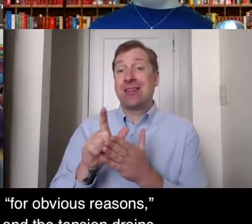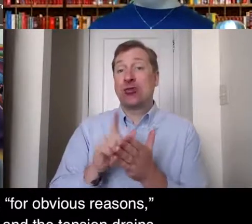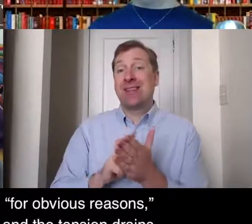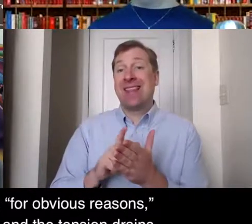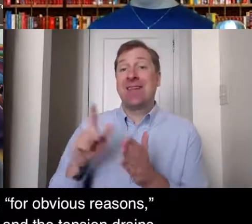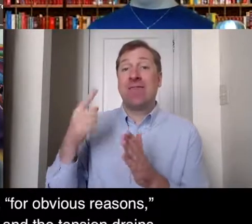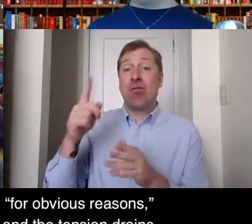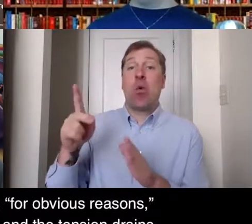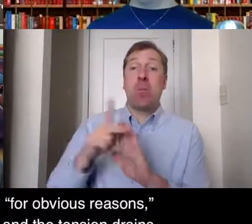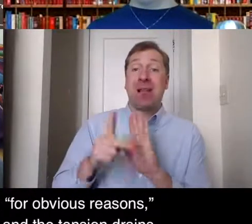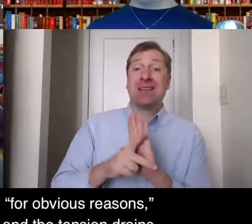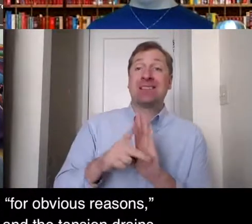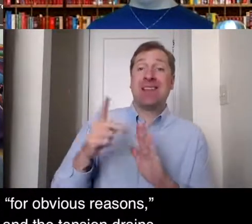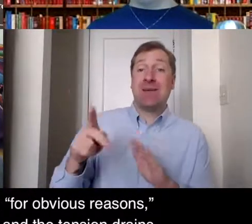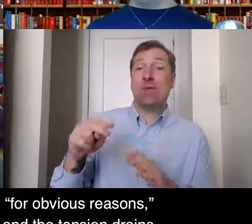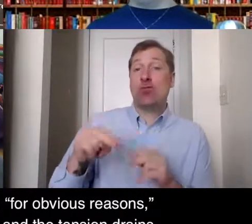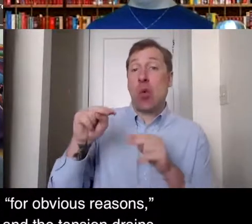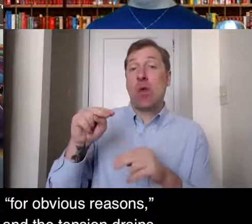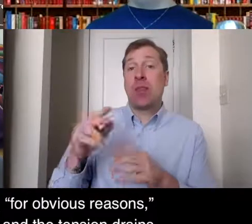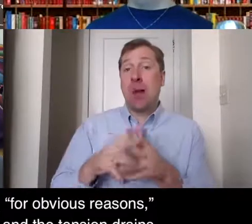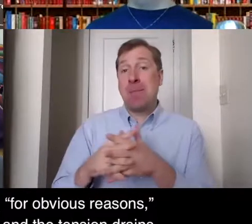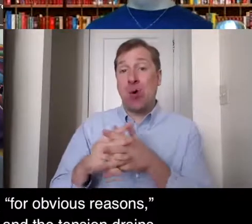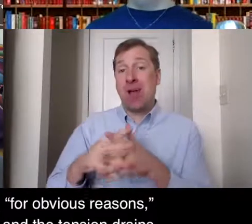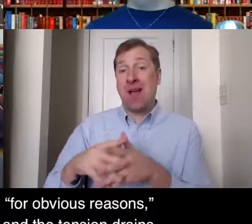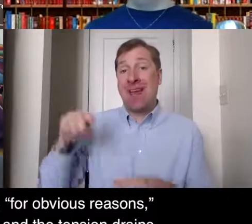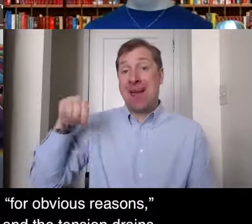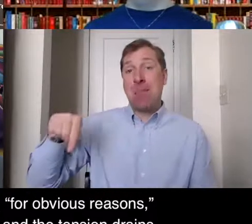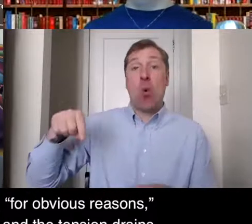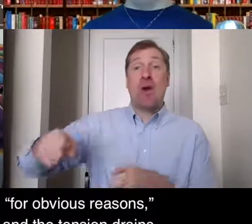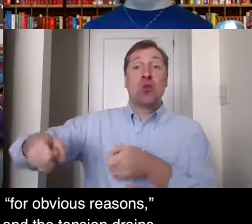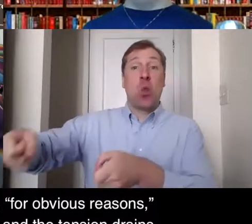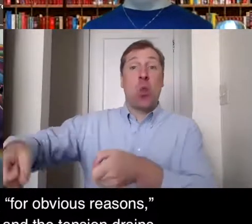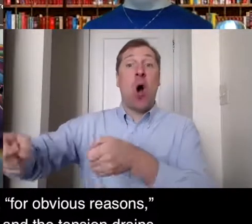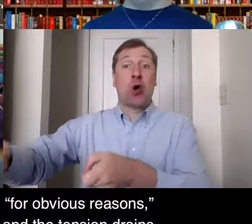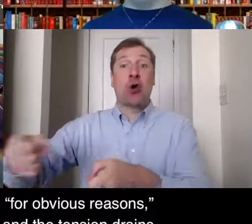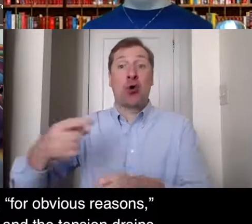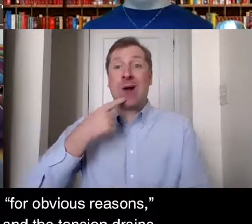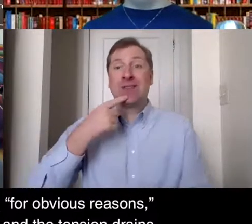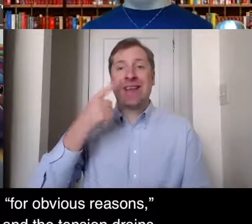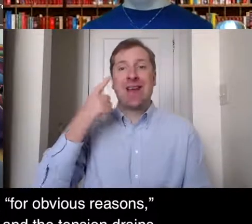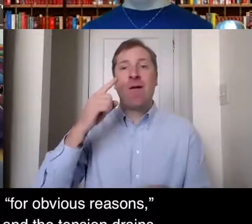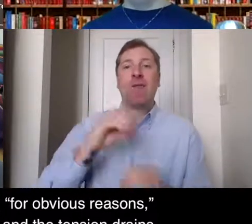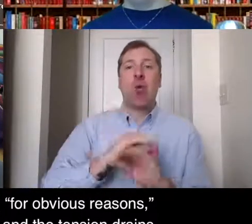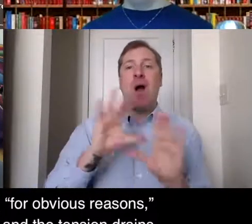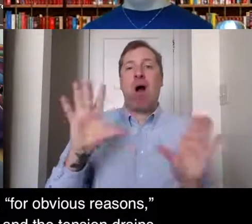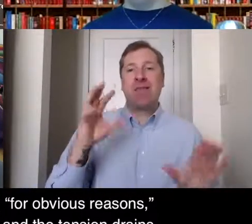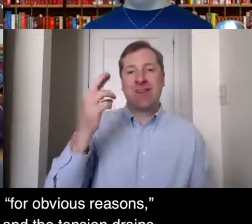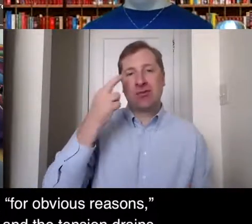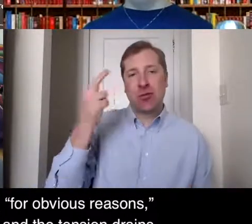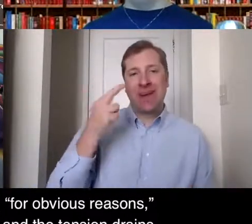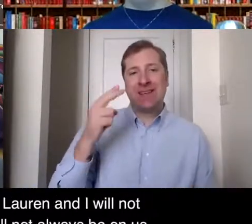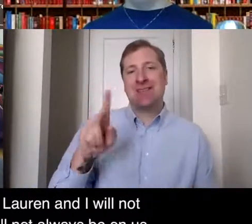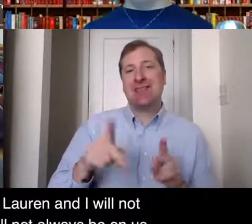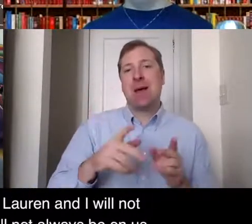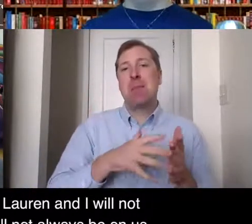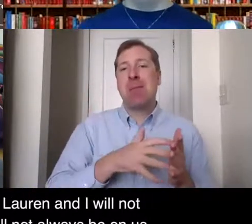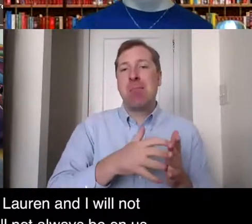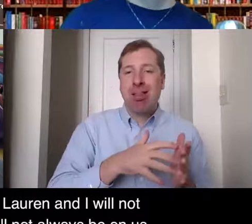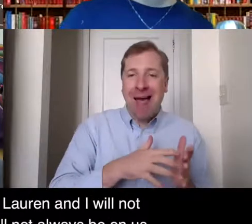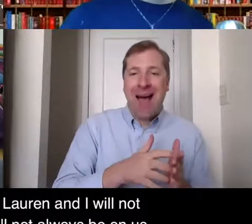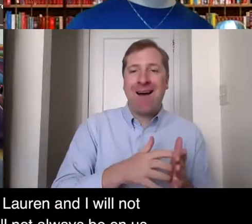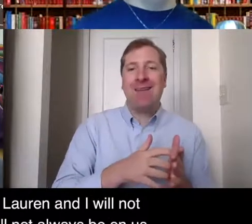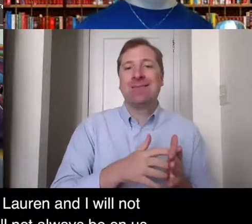the walker and say, for obvious reasons, and everybody laughs and the tension drains. But I